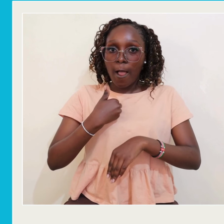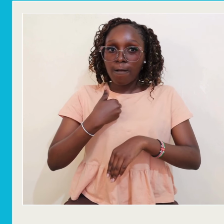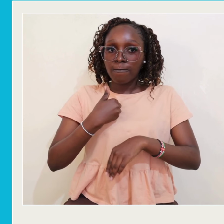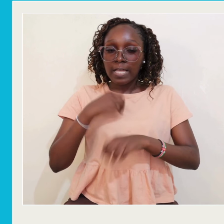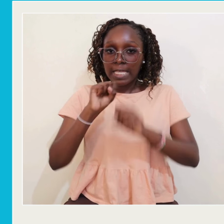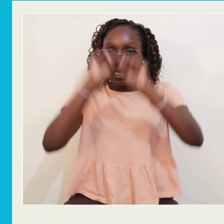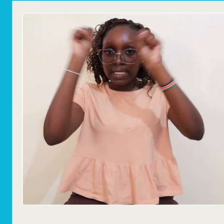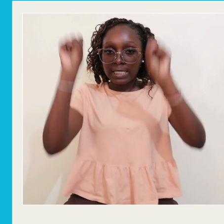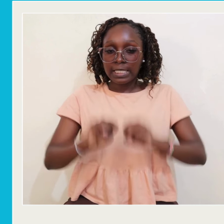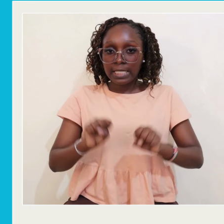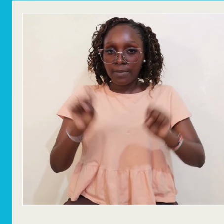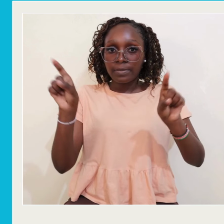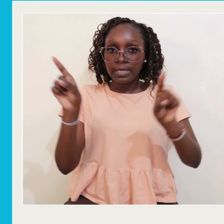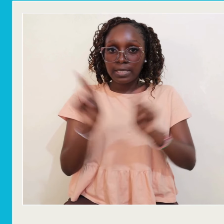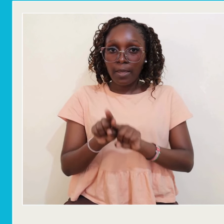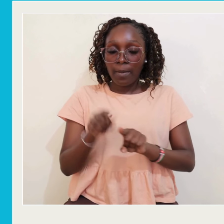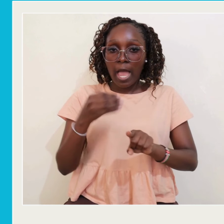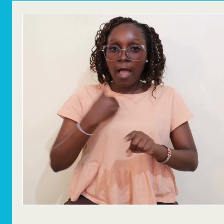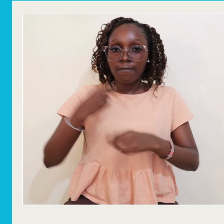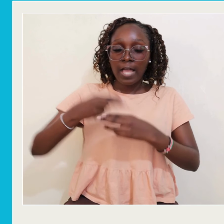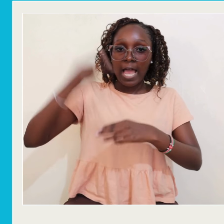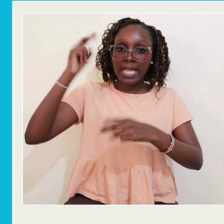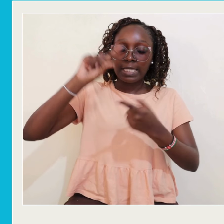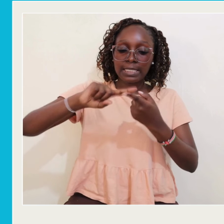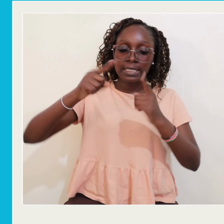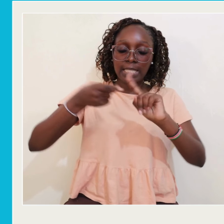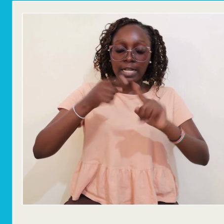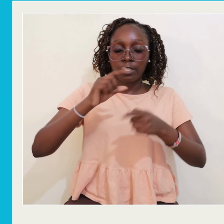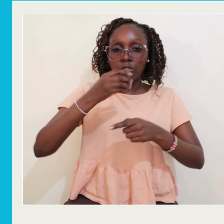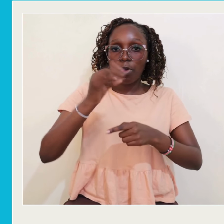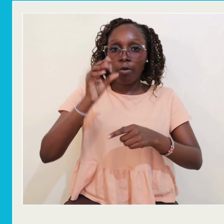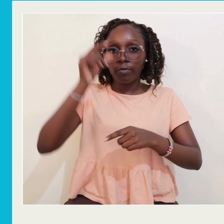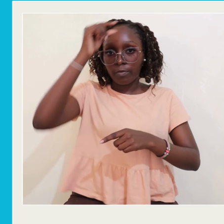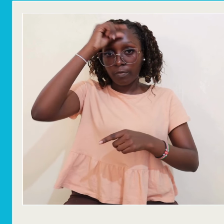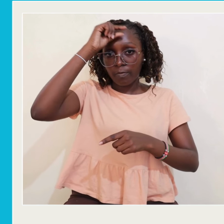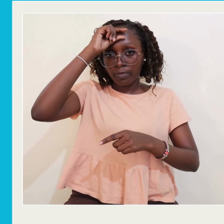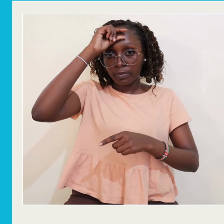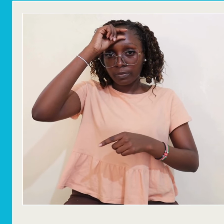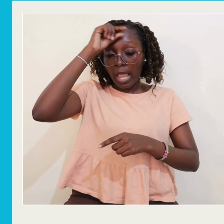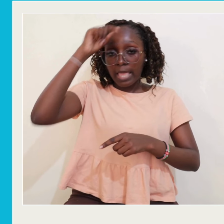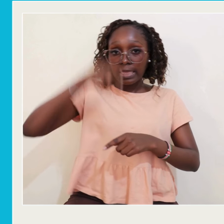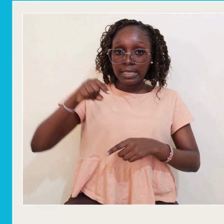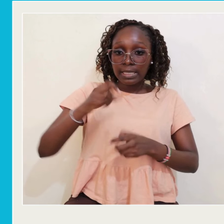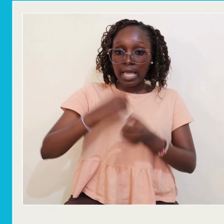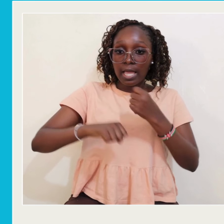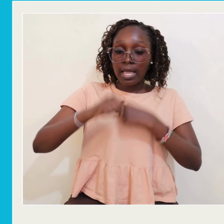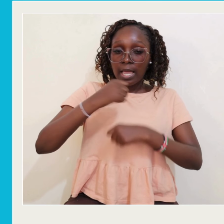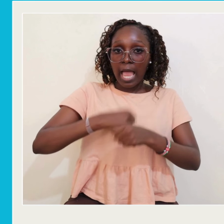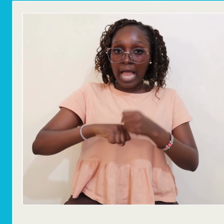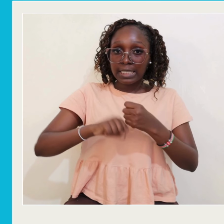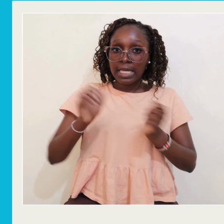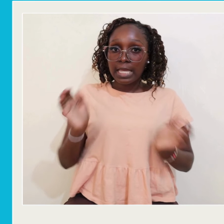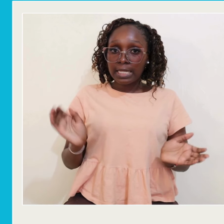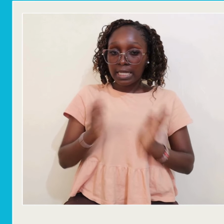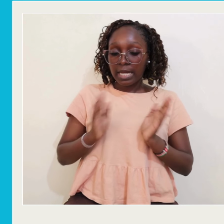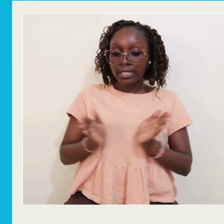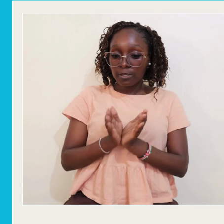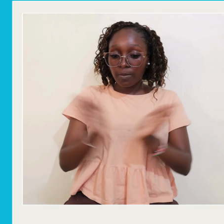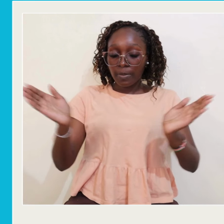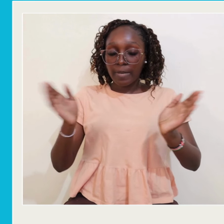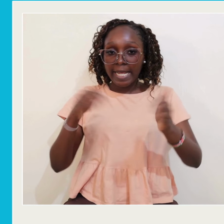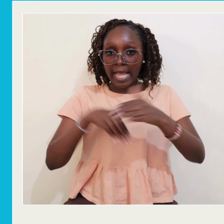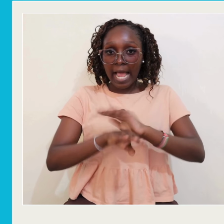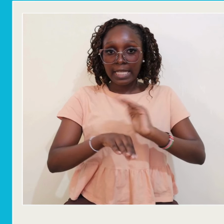self-regulation systems and uphold high standards of governance. The Act facilitates public